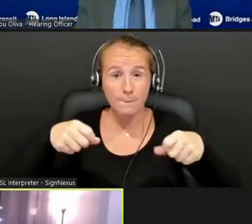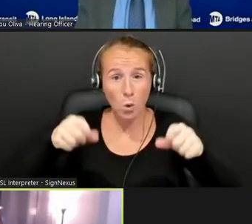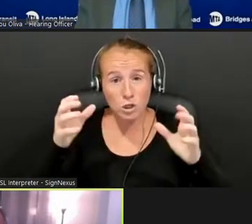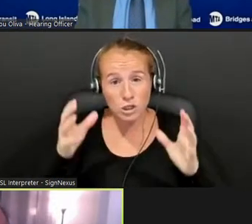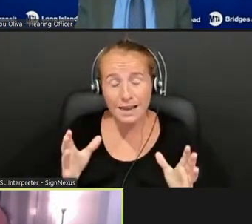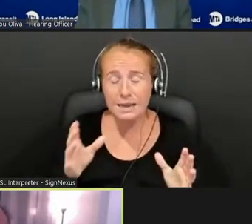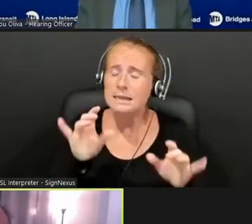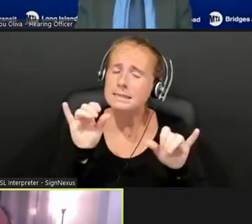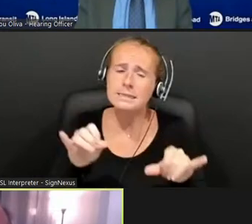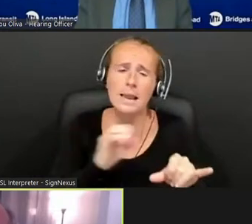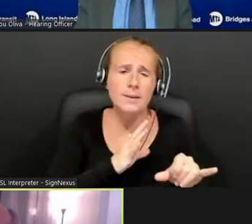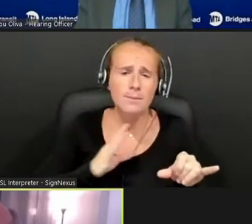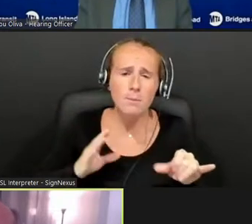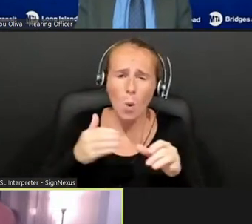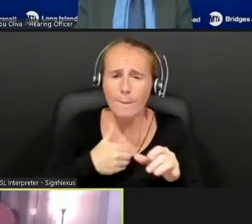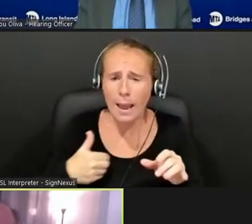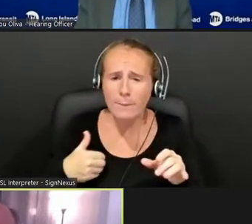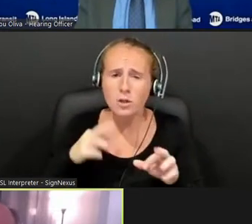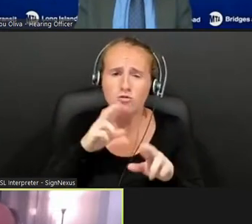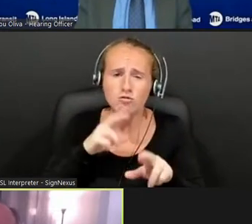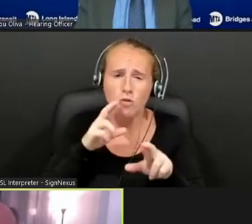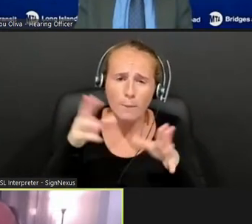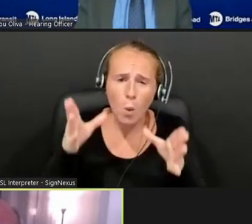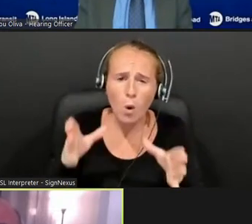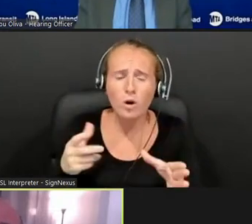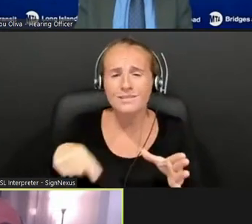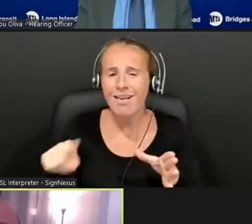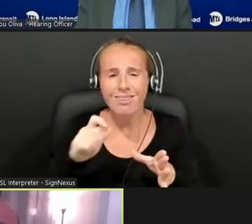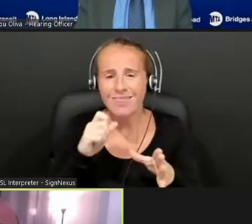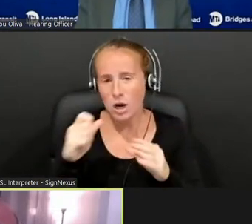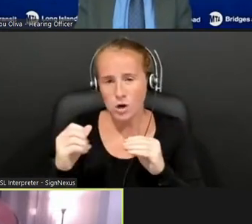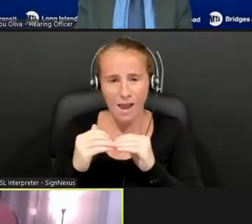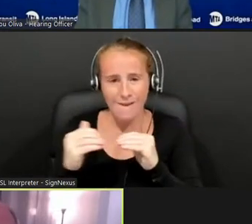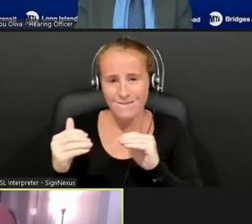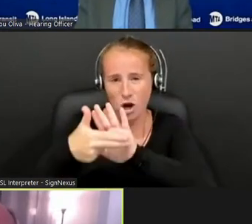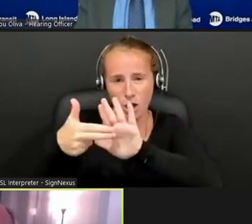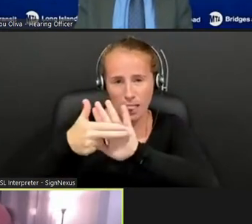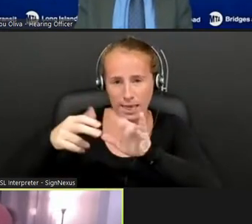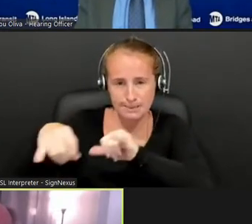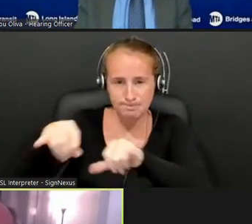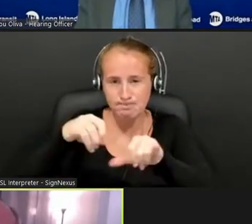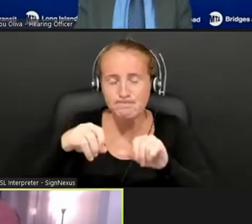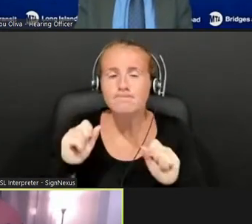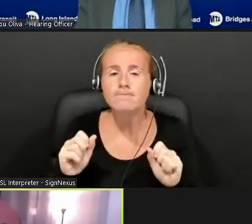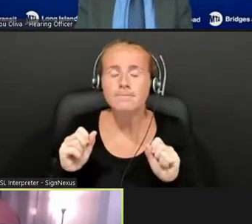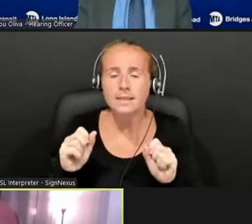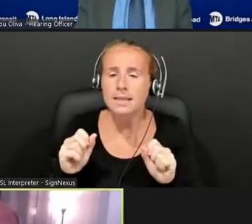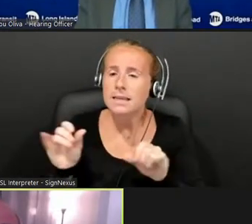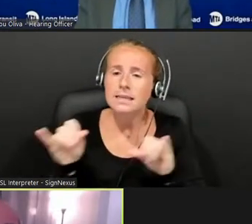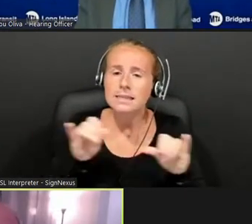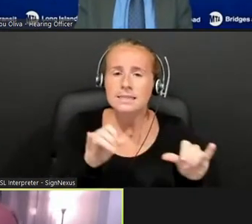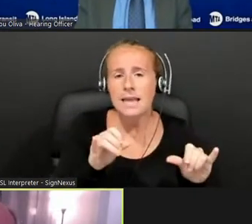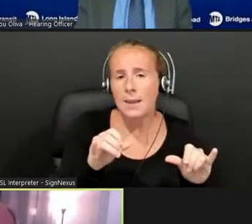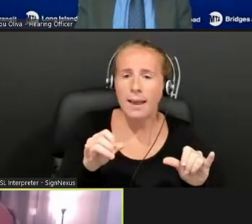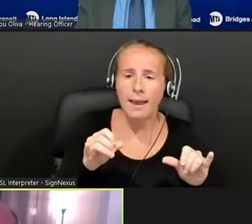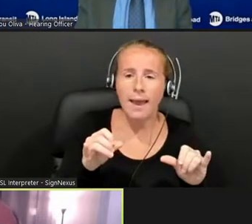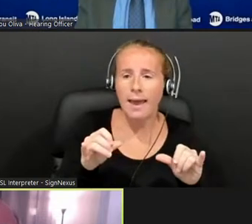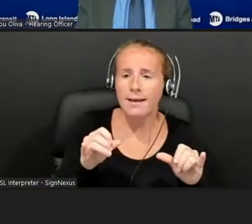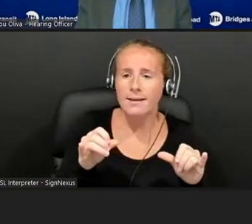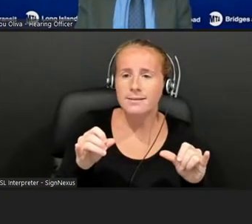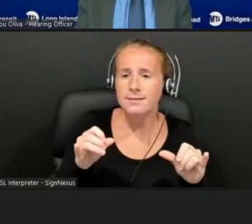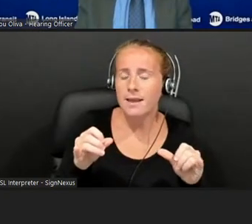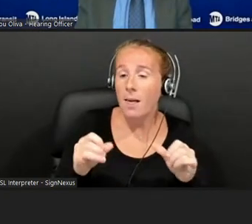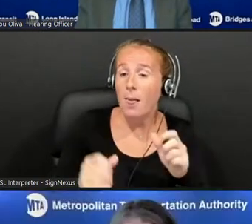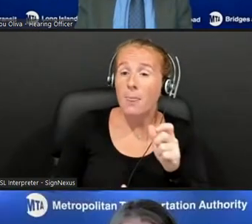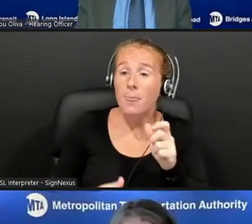workers and reporters are often unfairly stigmatized unlike how Hollywood would portray us the vast majority of us